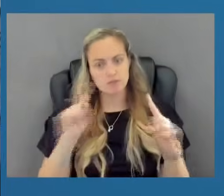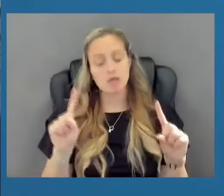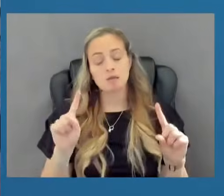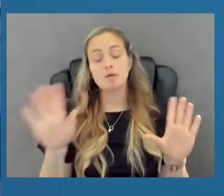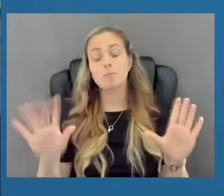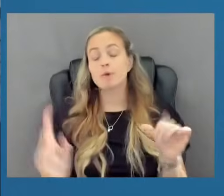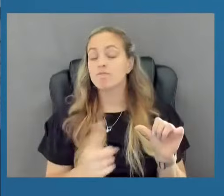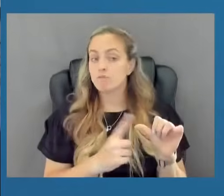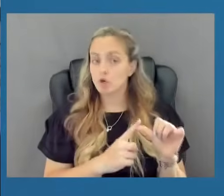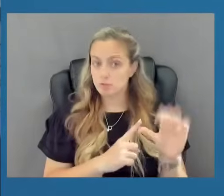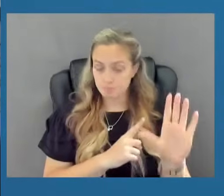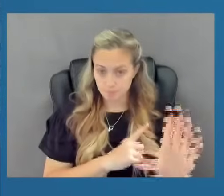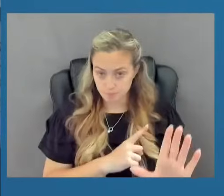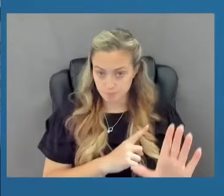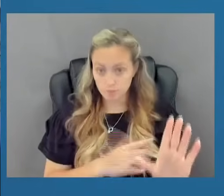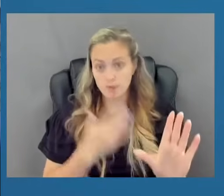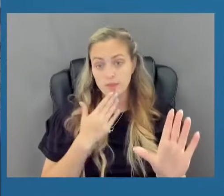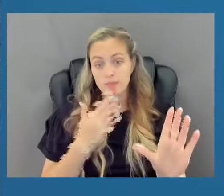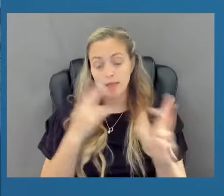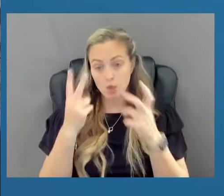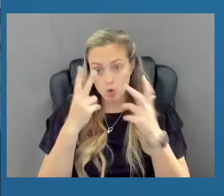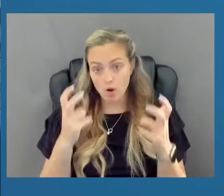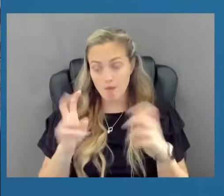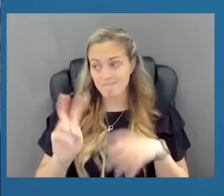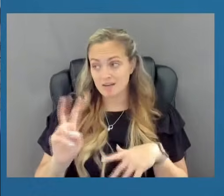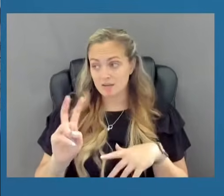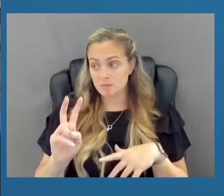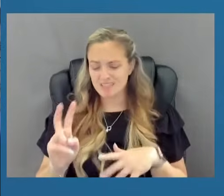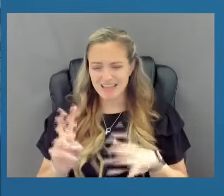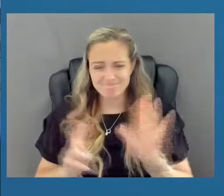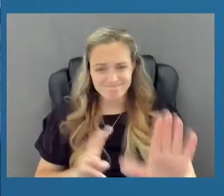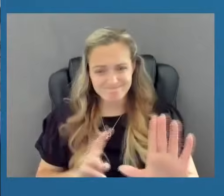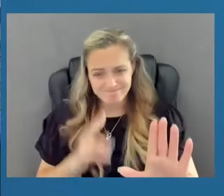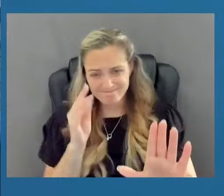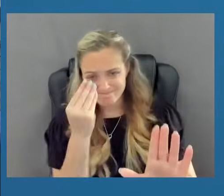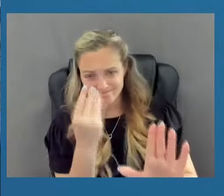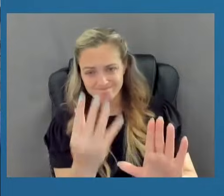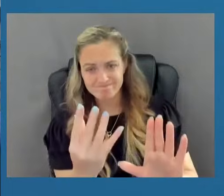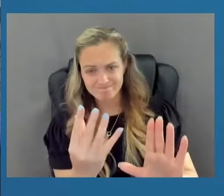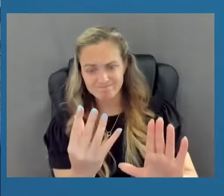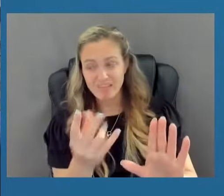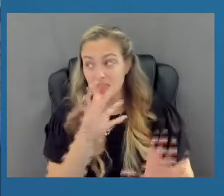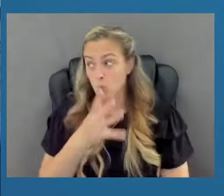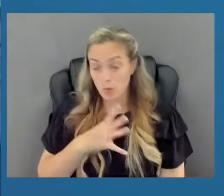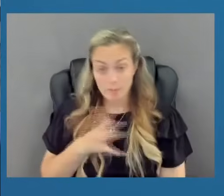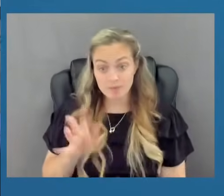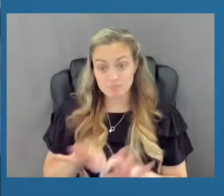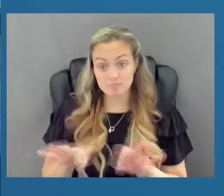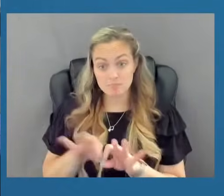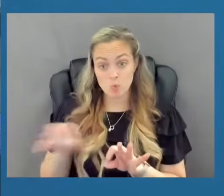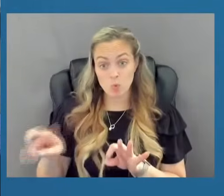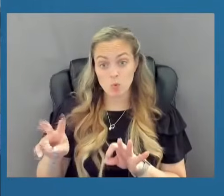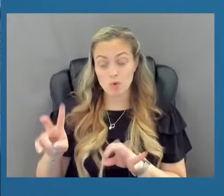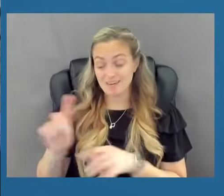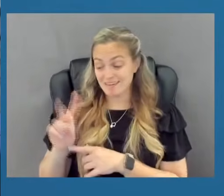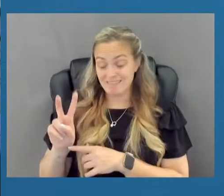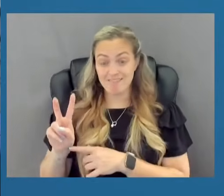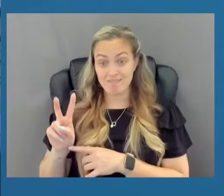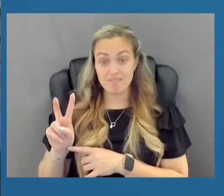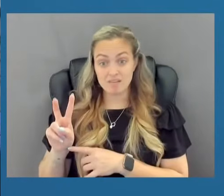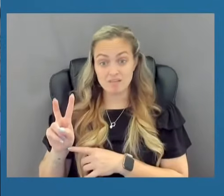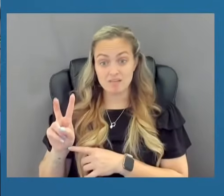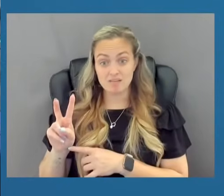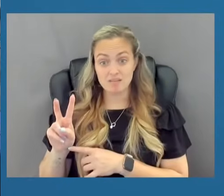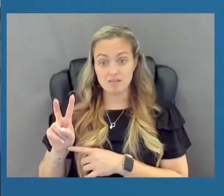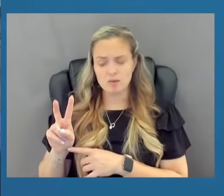all thank the crime victims who came forward, especially the women who were victims of domestic violence. You know this is a cause